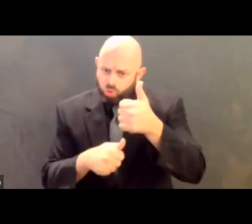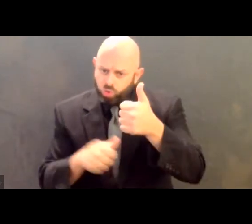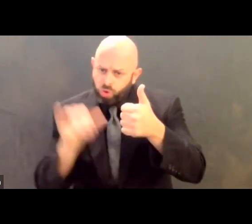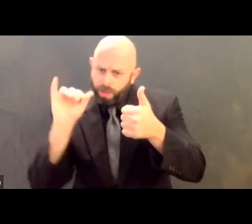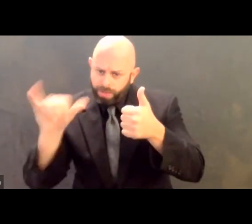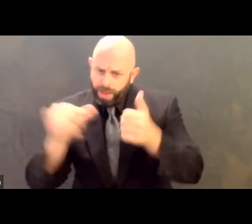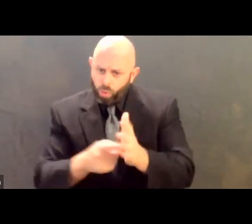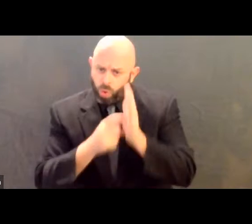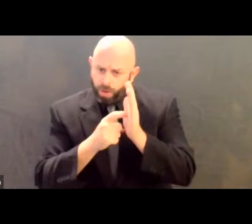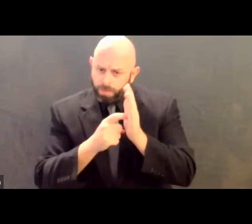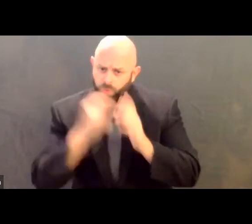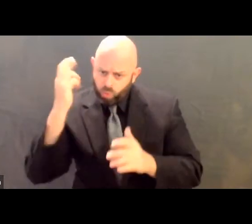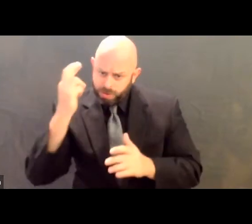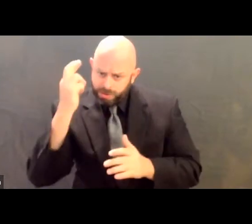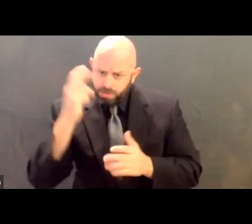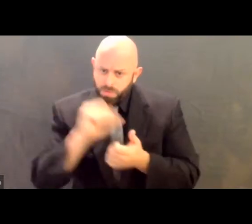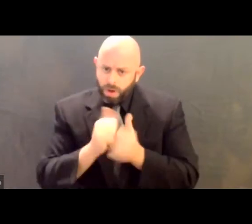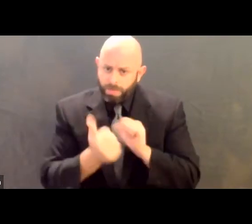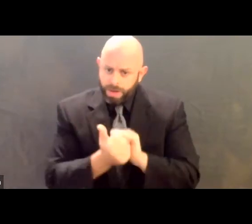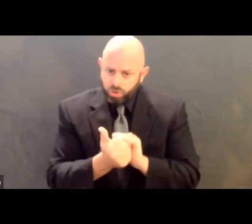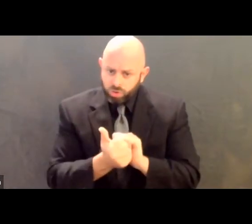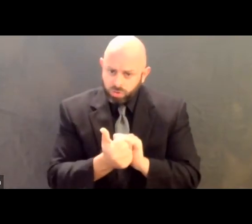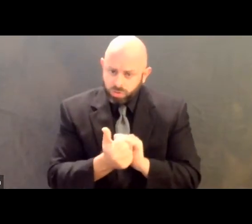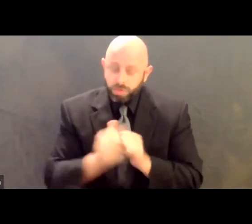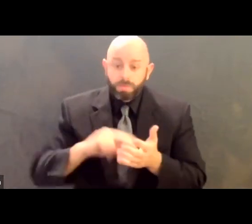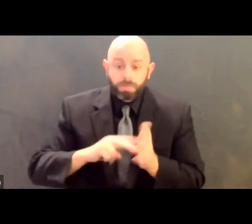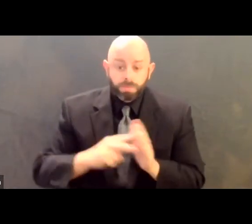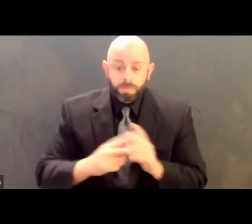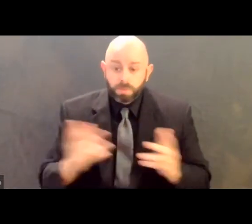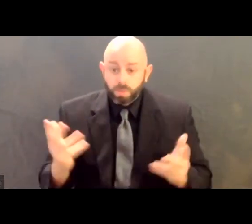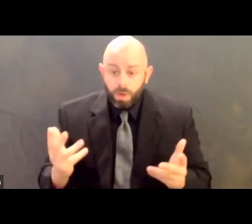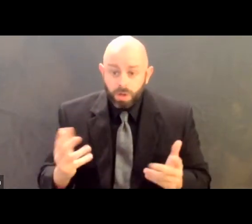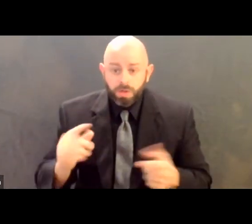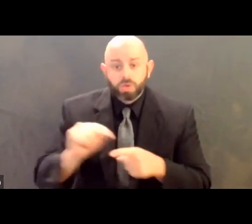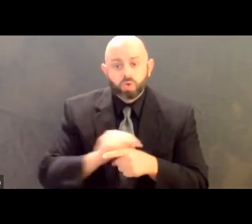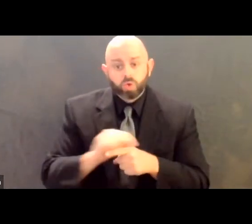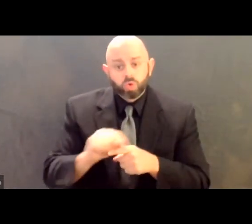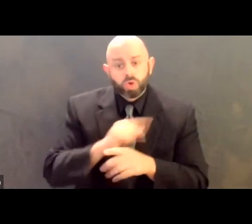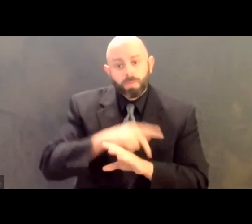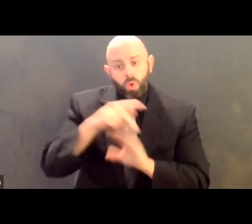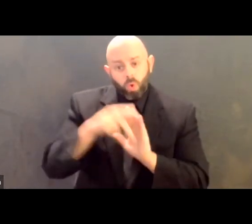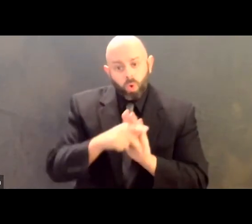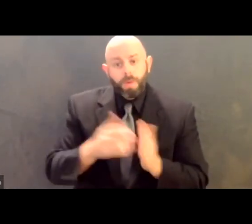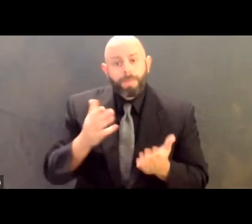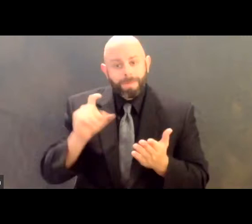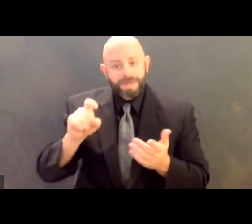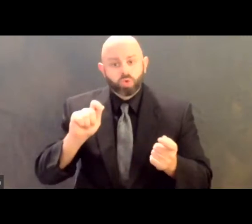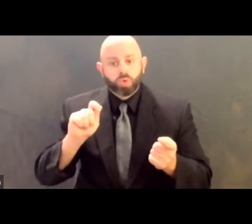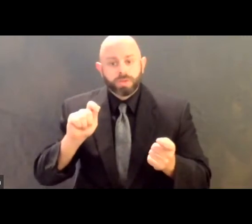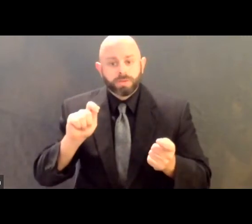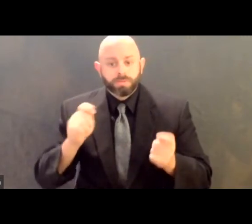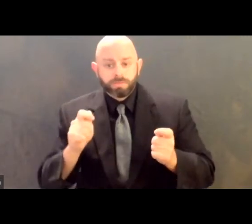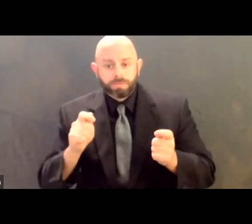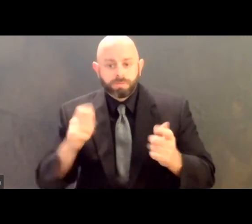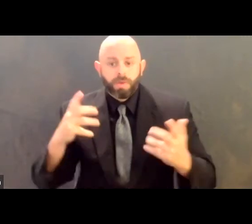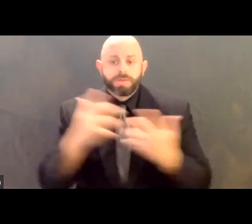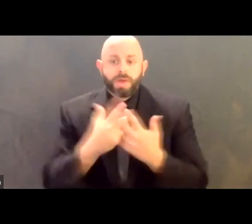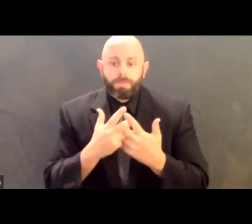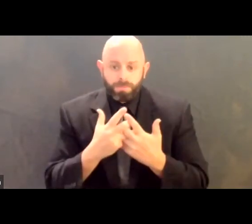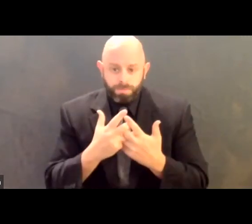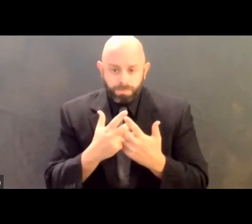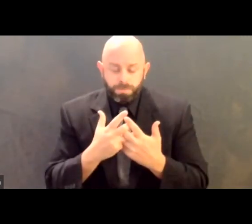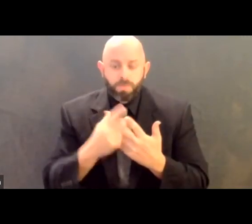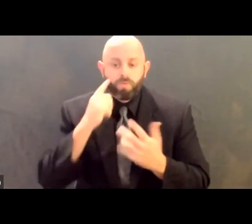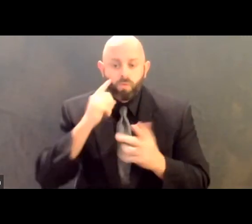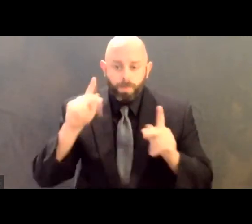accommodations. So a training program may have to be more adaptable for a person with a disability. Maybe